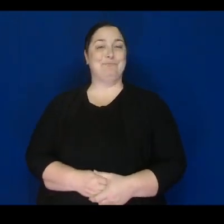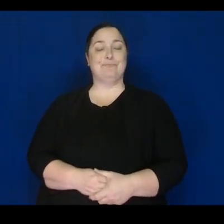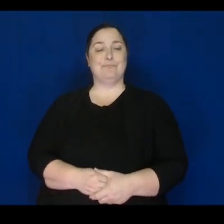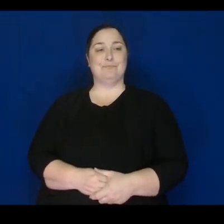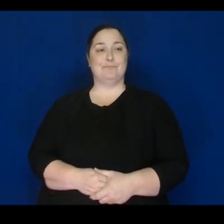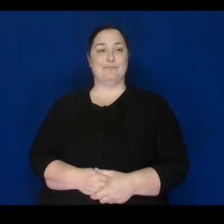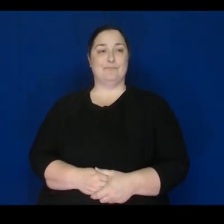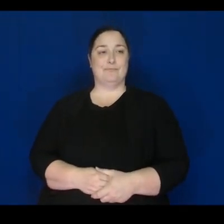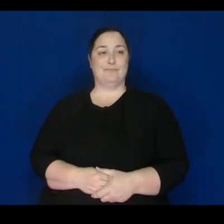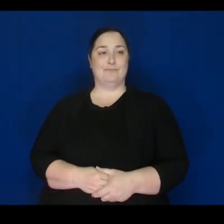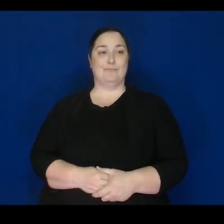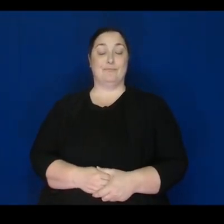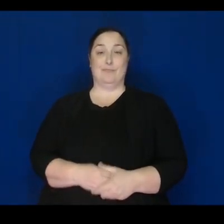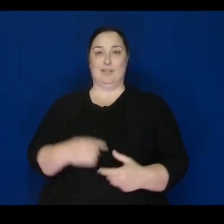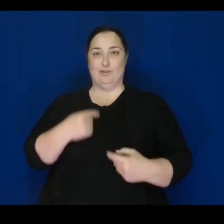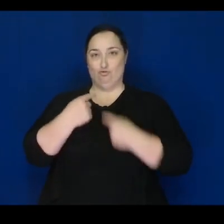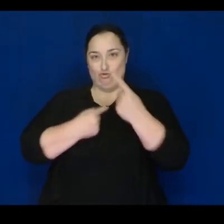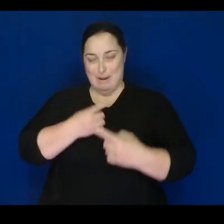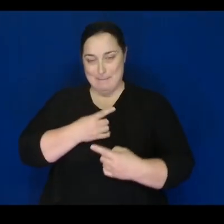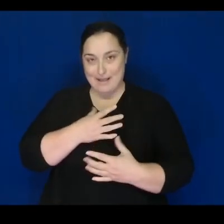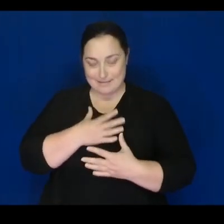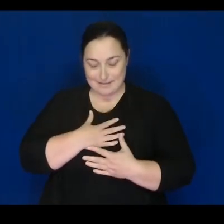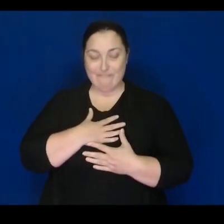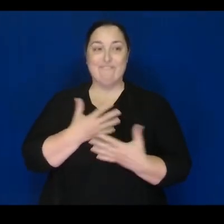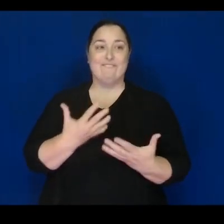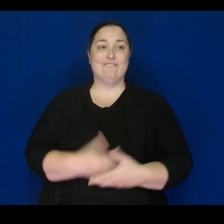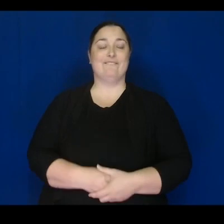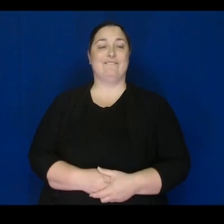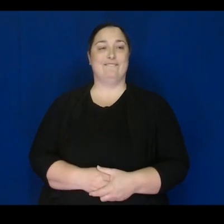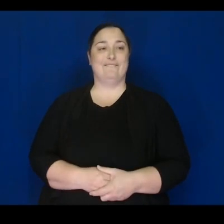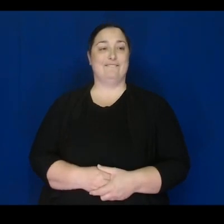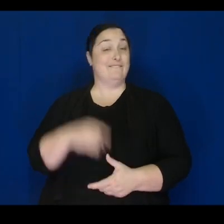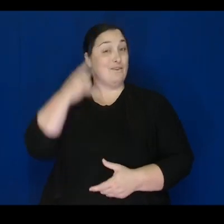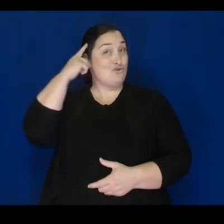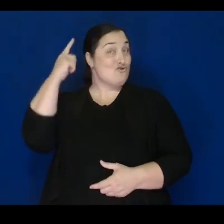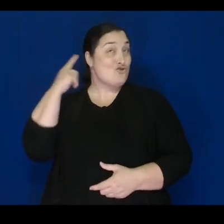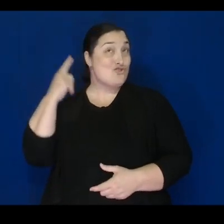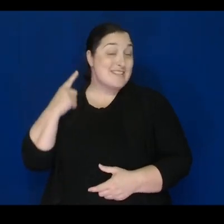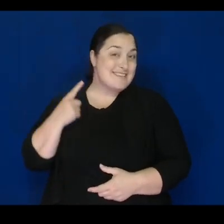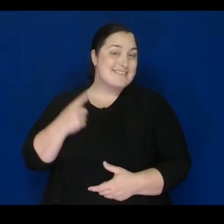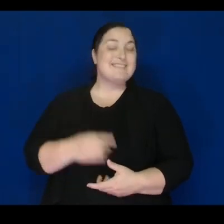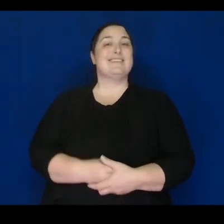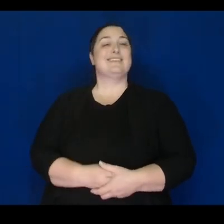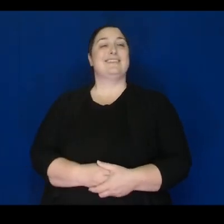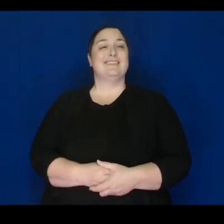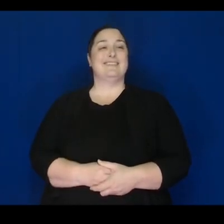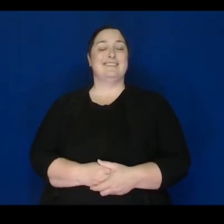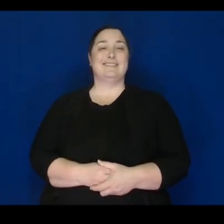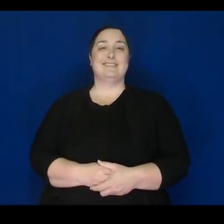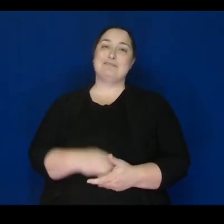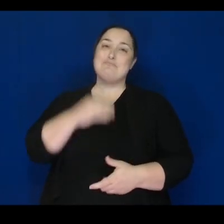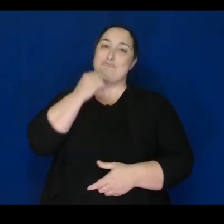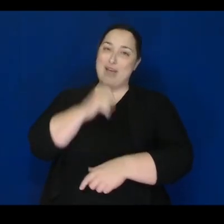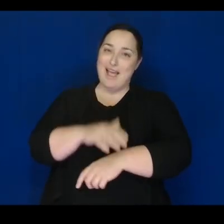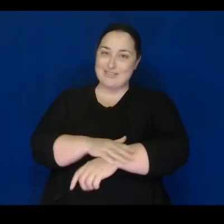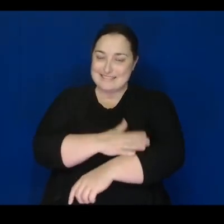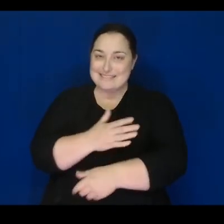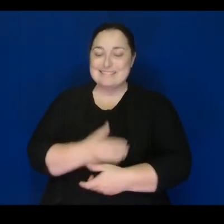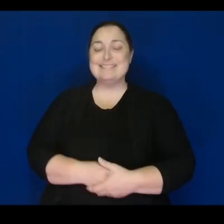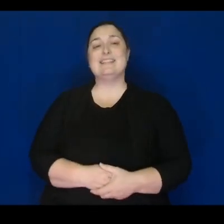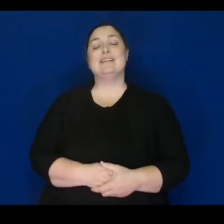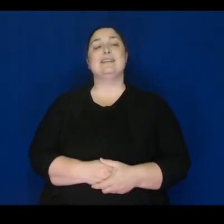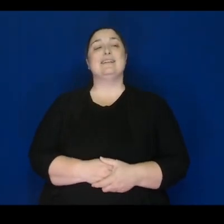like to audio describe myself. So I've got curly hair and a bit of tan skin as well.